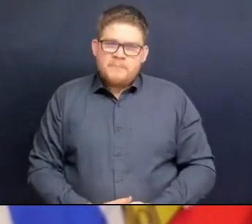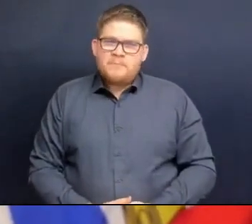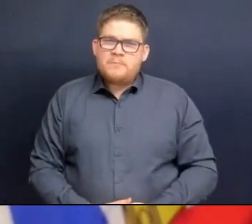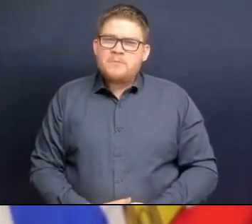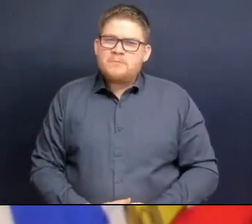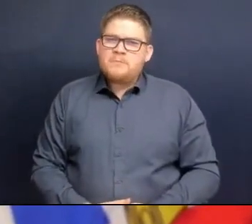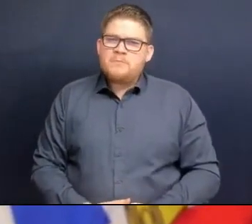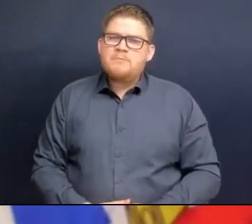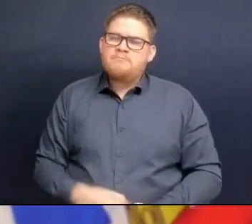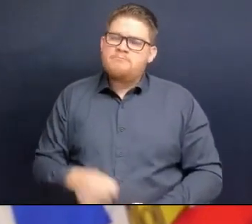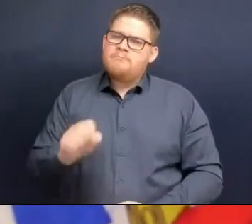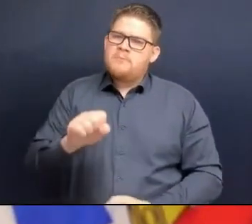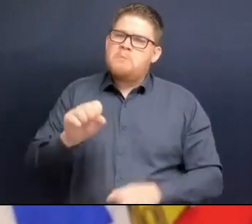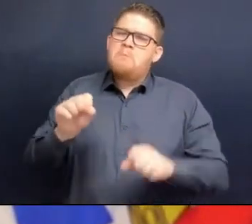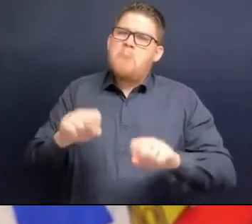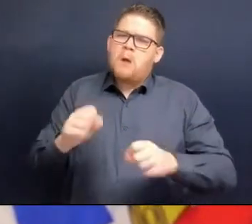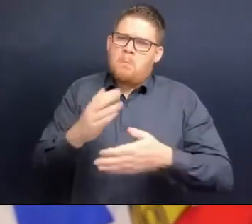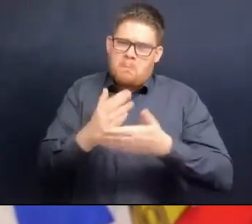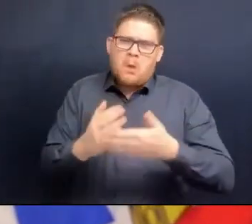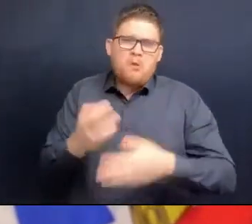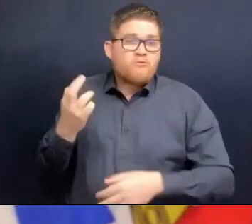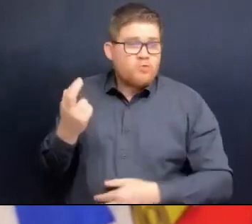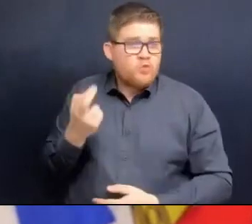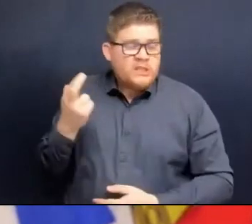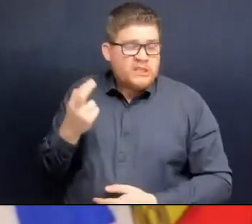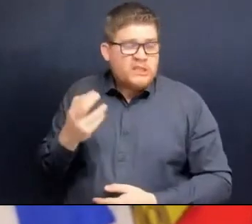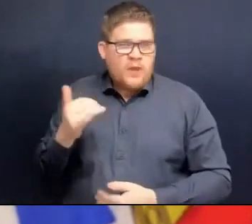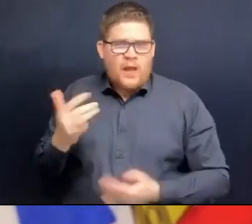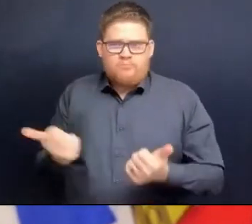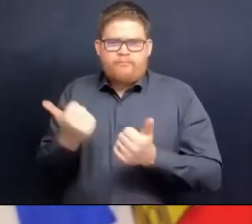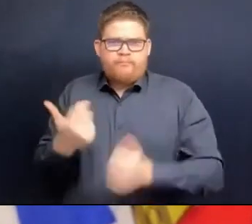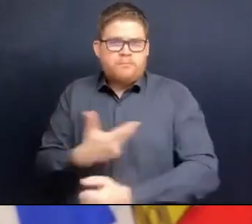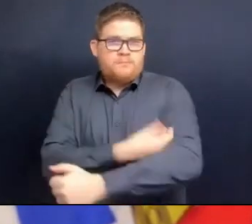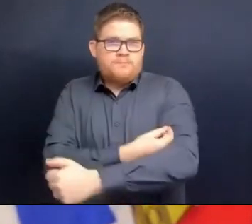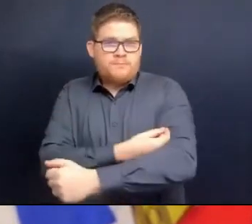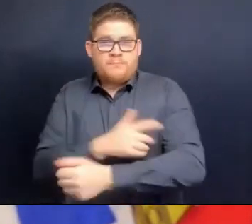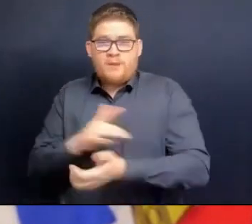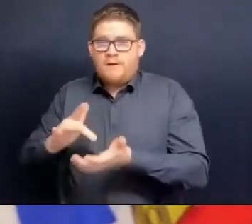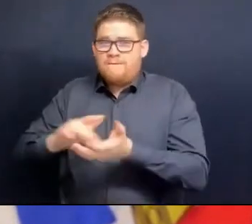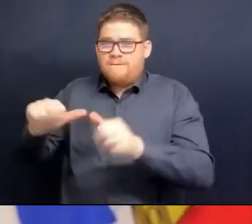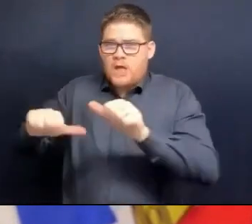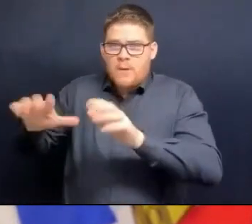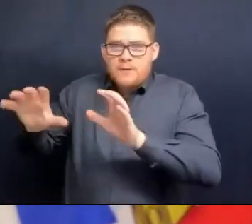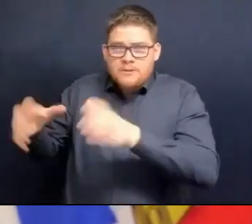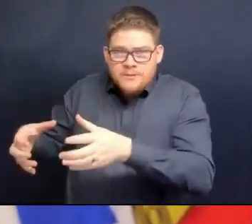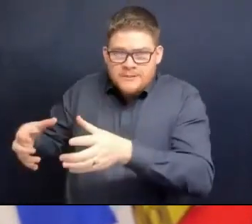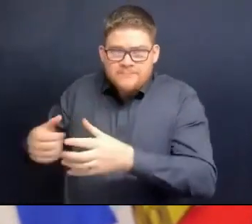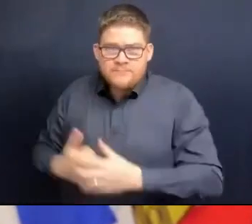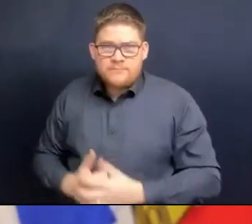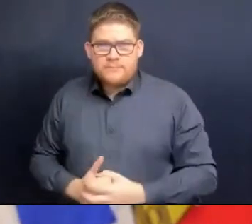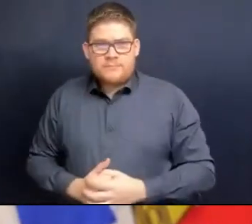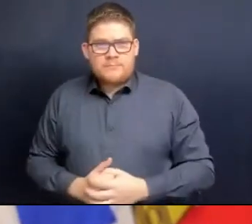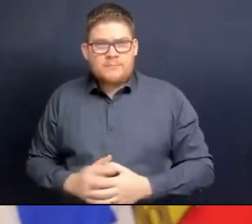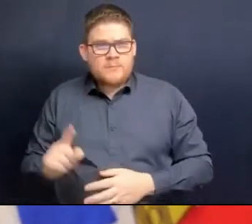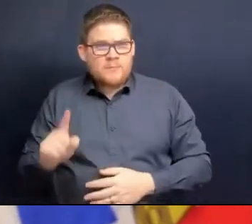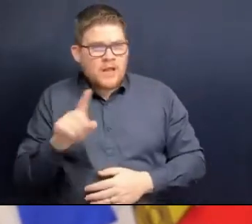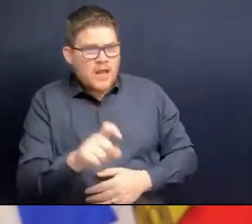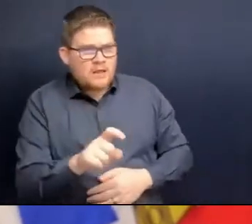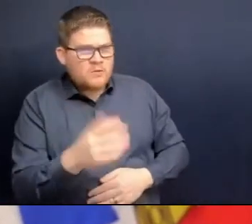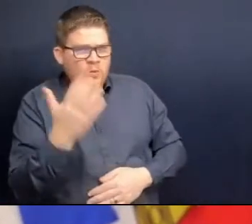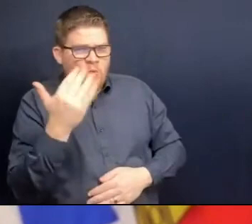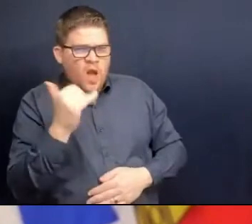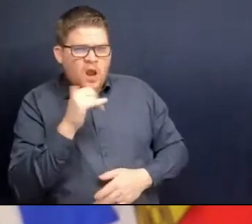know the Pharmacy Association and our immunization programs have been asking people, you know, what is the reason? And we've